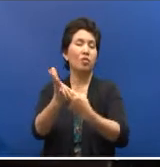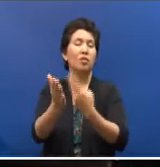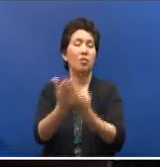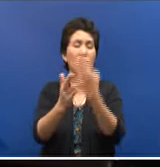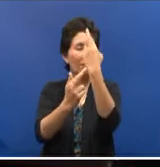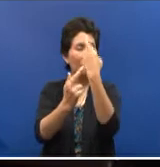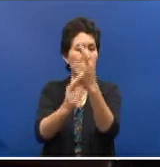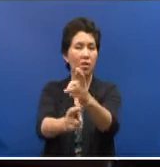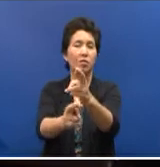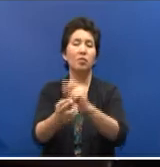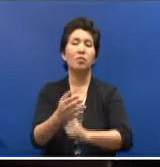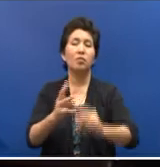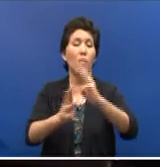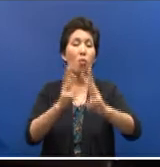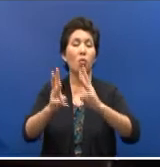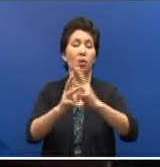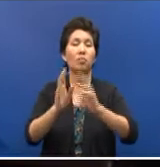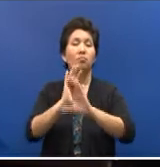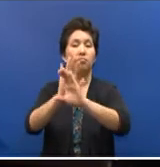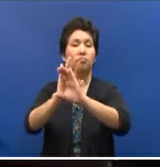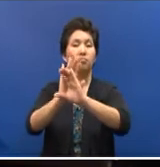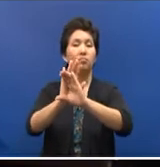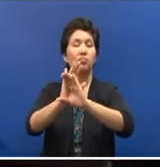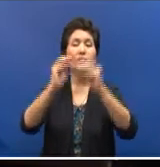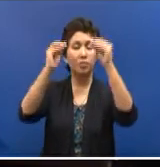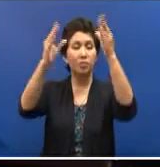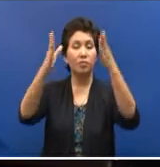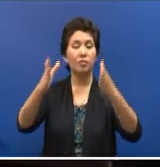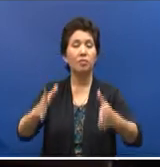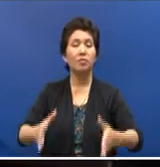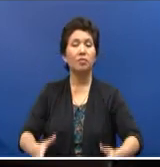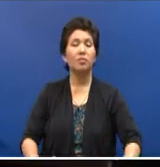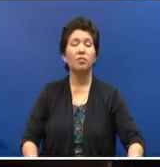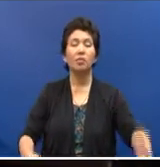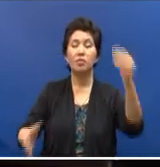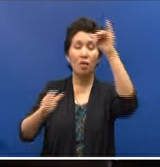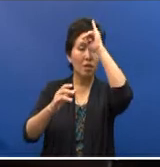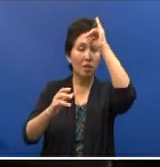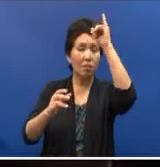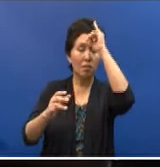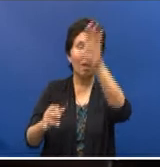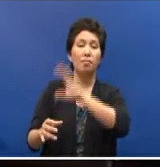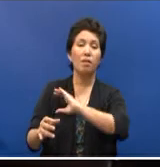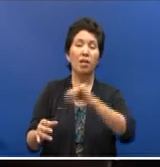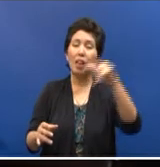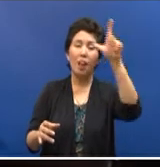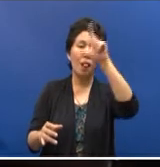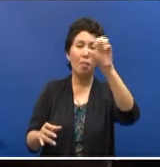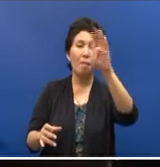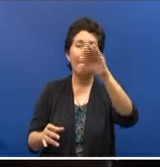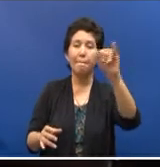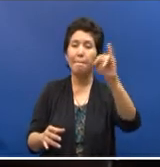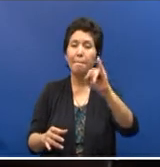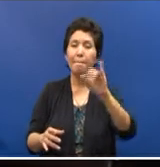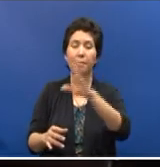respective areas of work. Okay, for example, the teachers, imams, okay, the priests, rabbis,